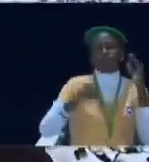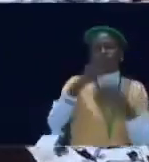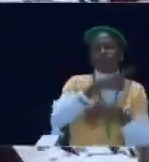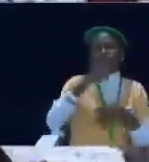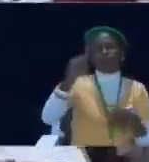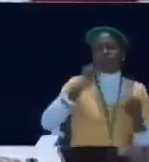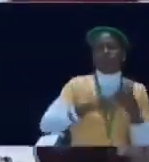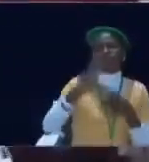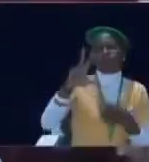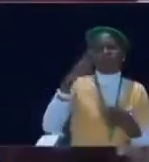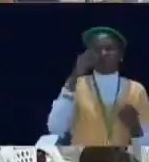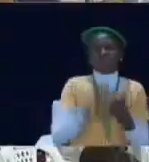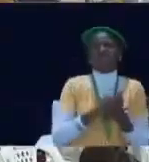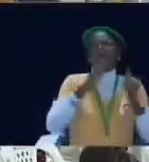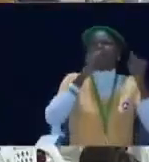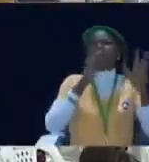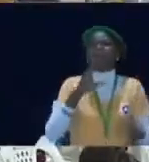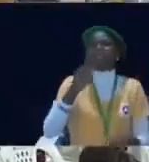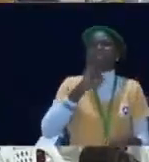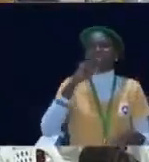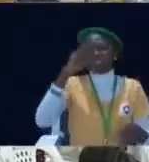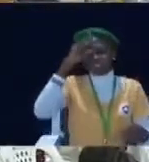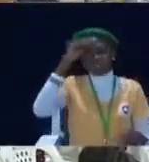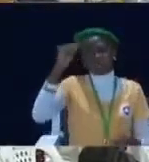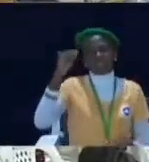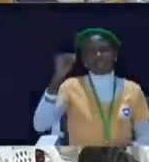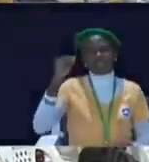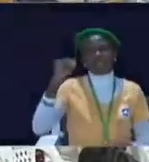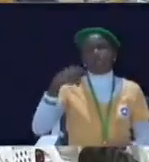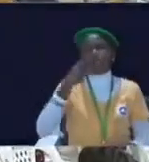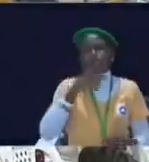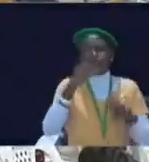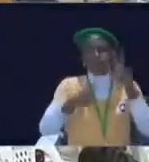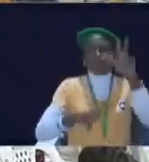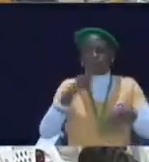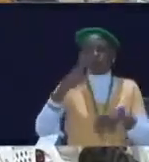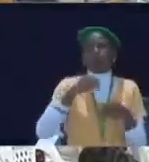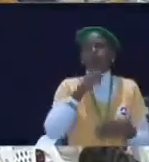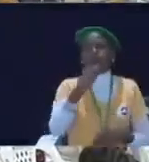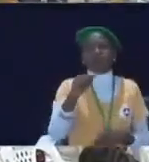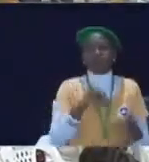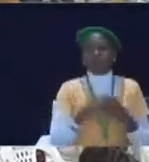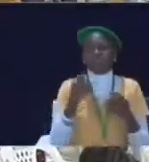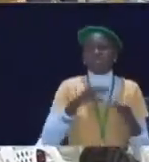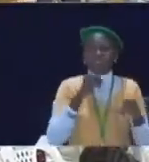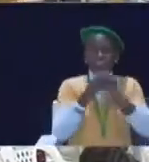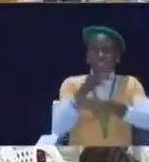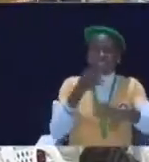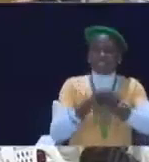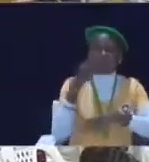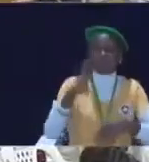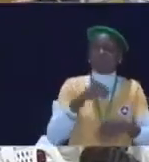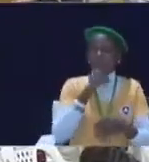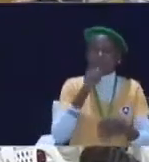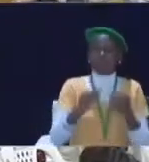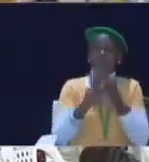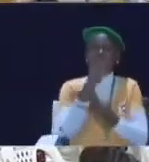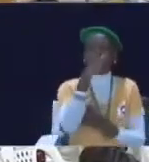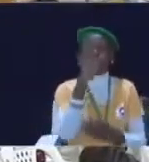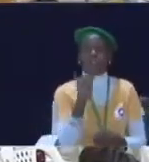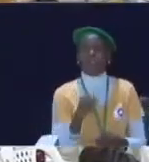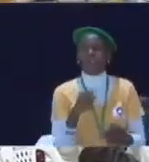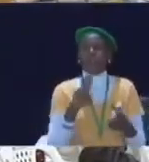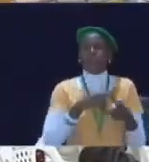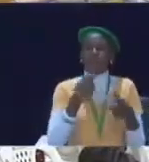1 to 3, he said, blessed is the man who walketh not in the counsel of the ungodly,